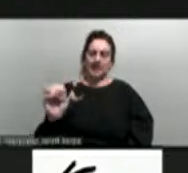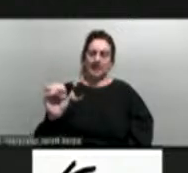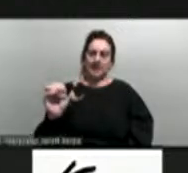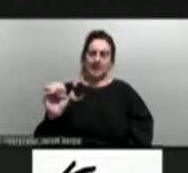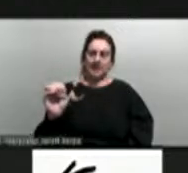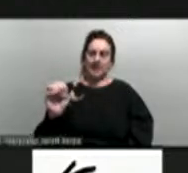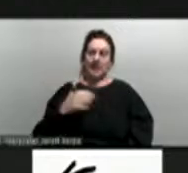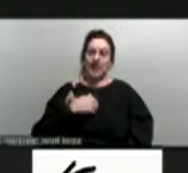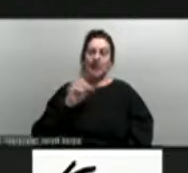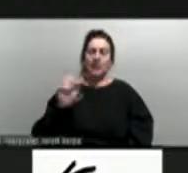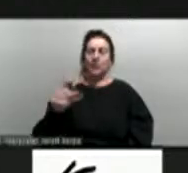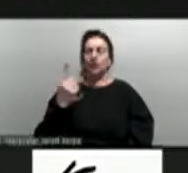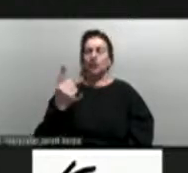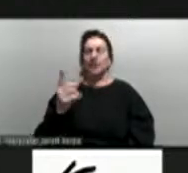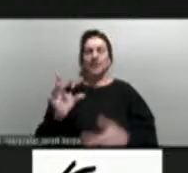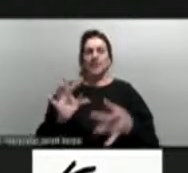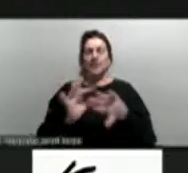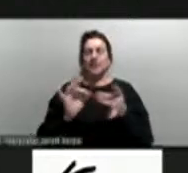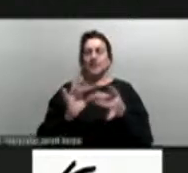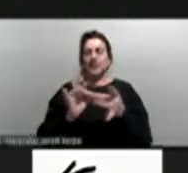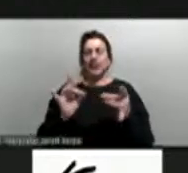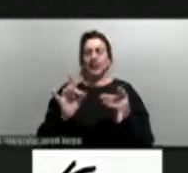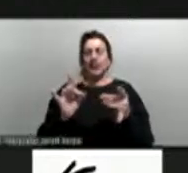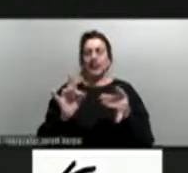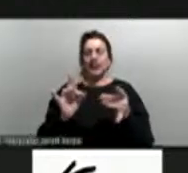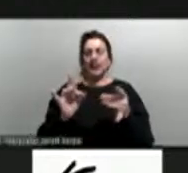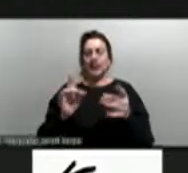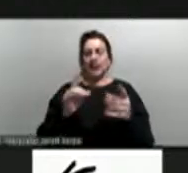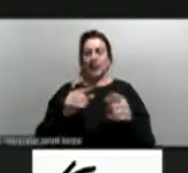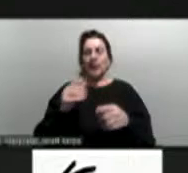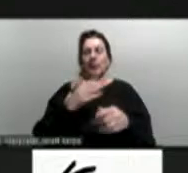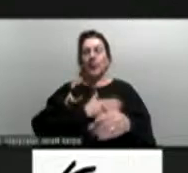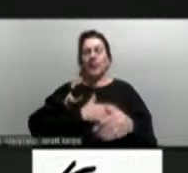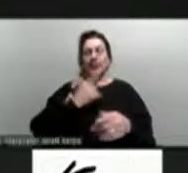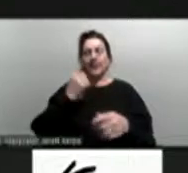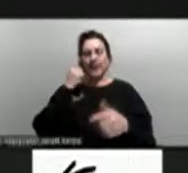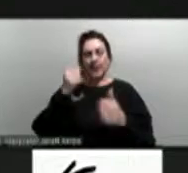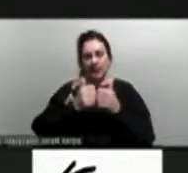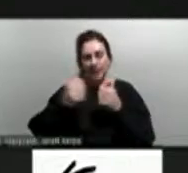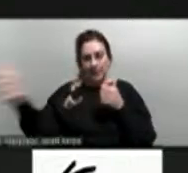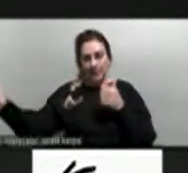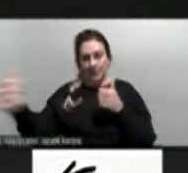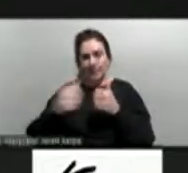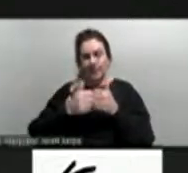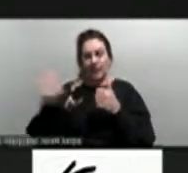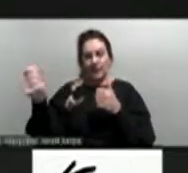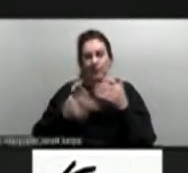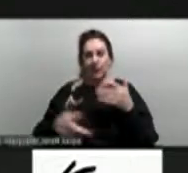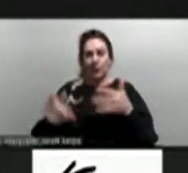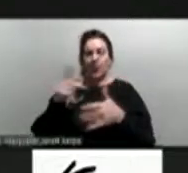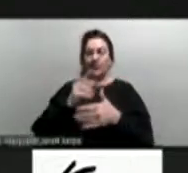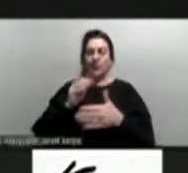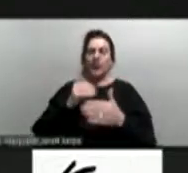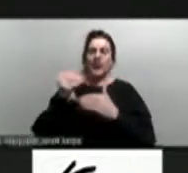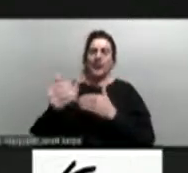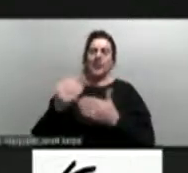just saying that I'm asking you all to consider public transit and active transportation as priorities for the next budget. Between the implementation of the